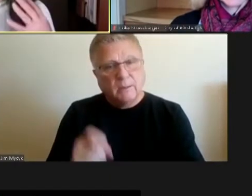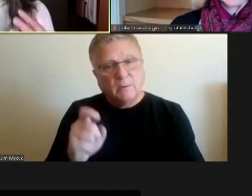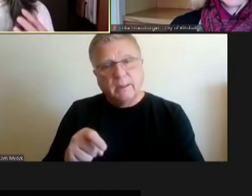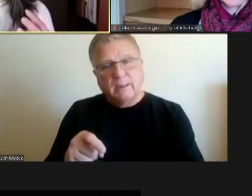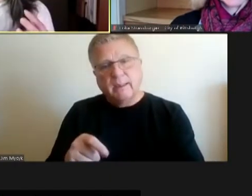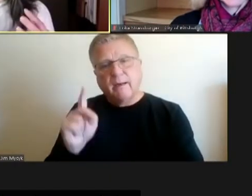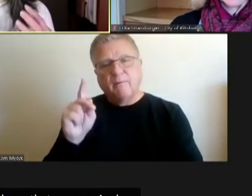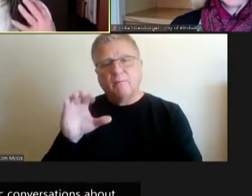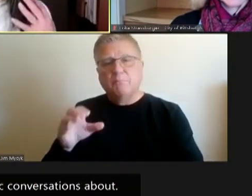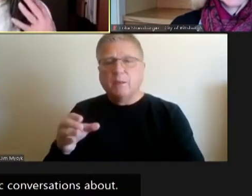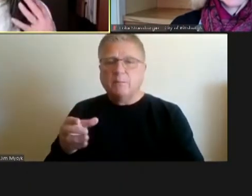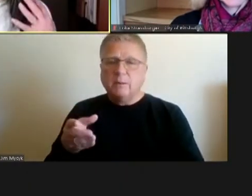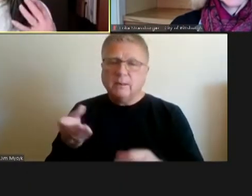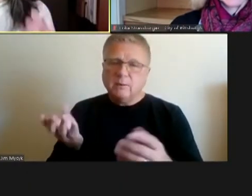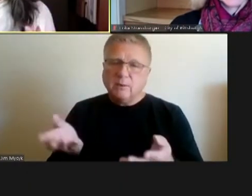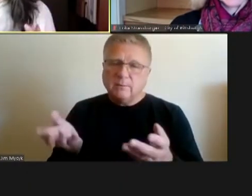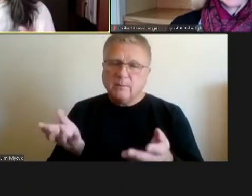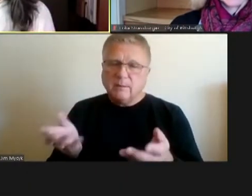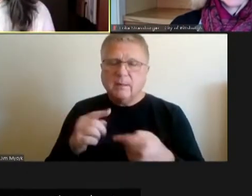conversations about